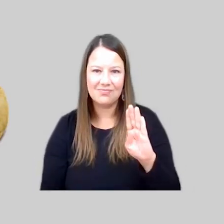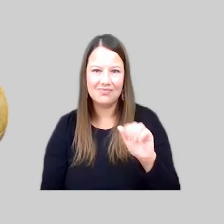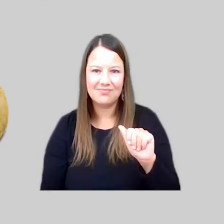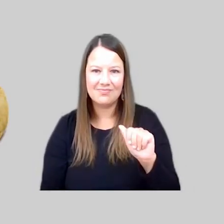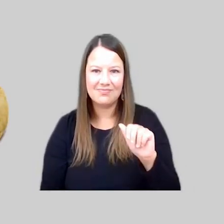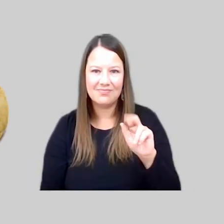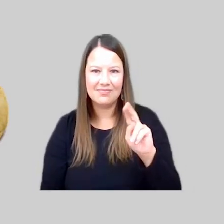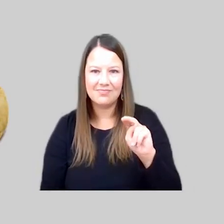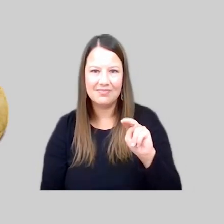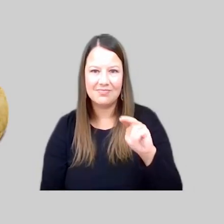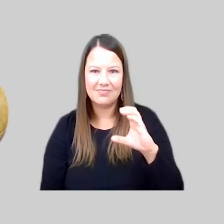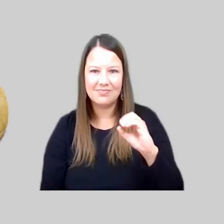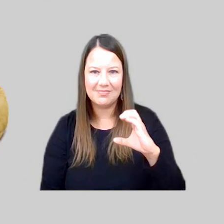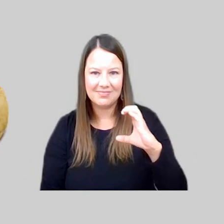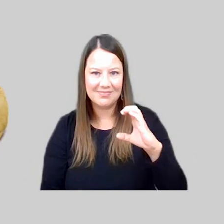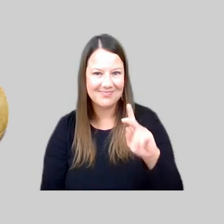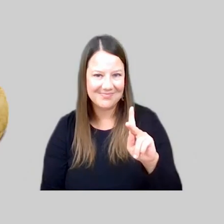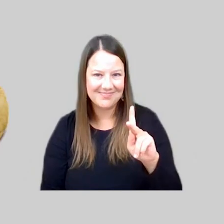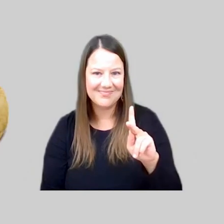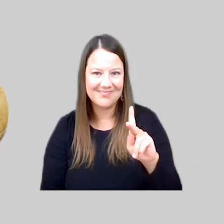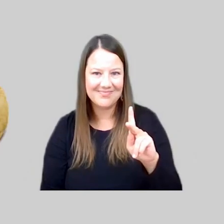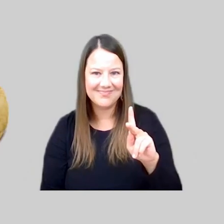bannock.